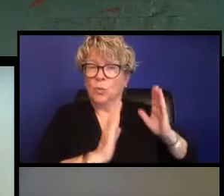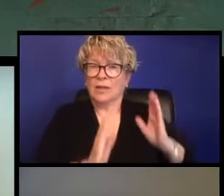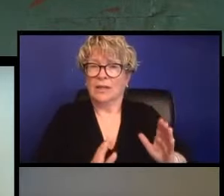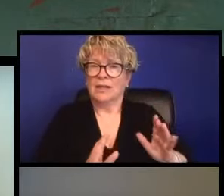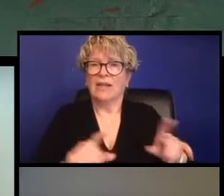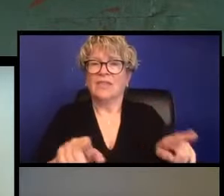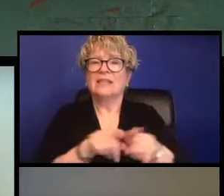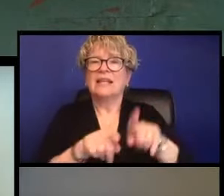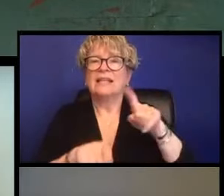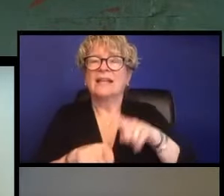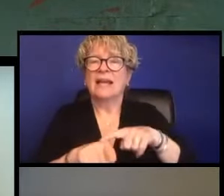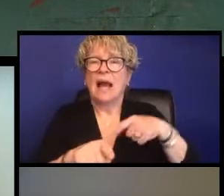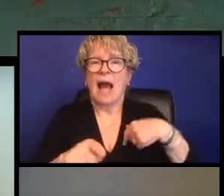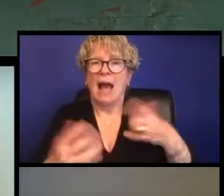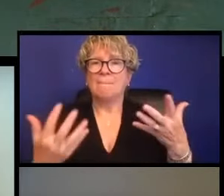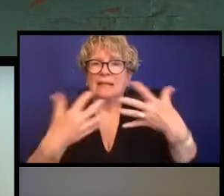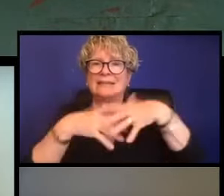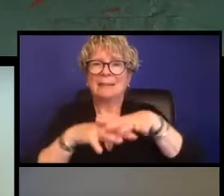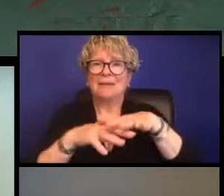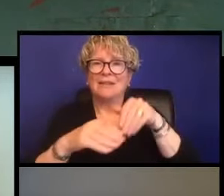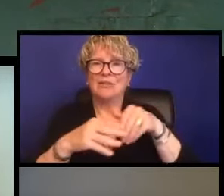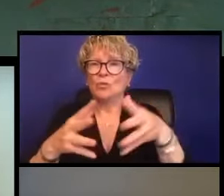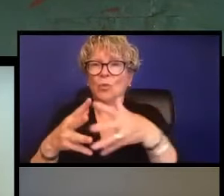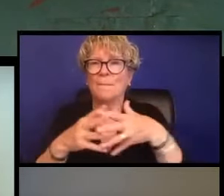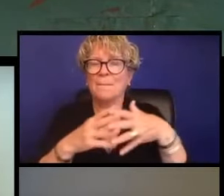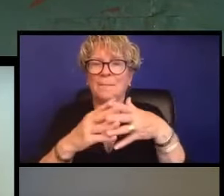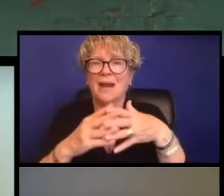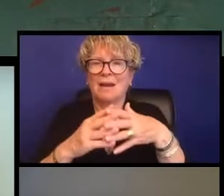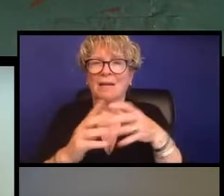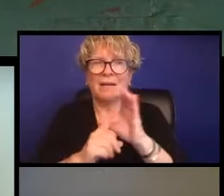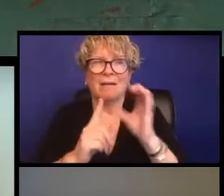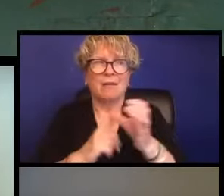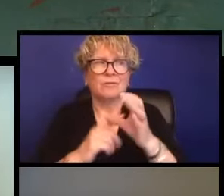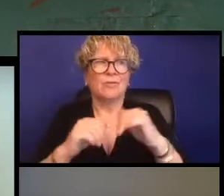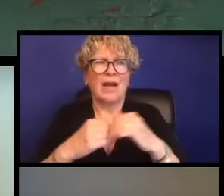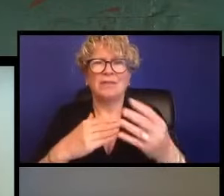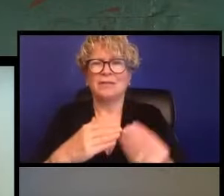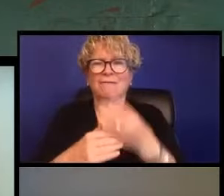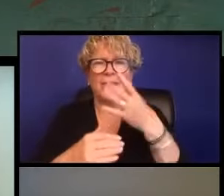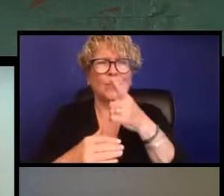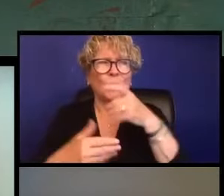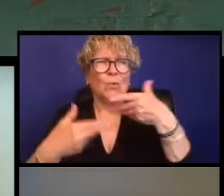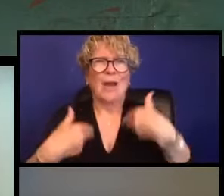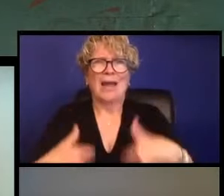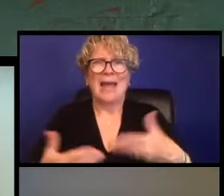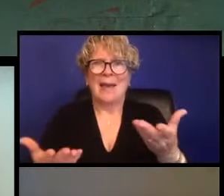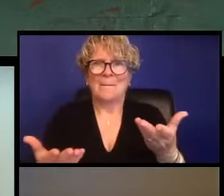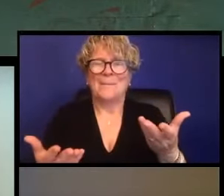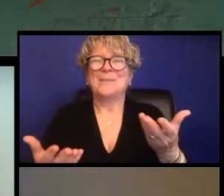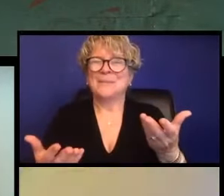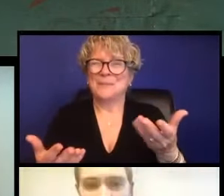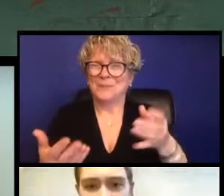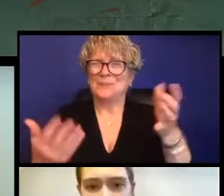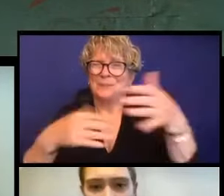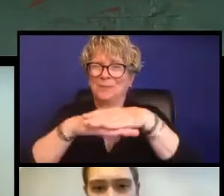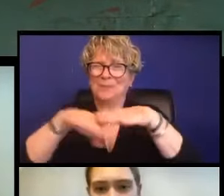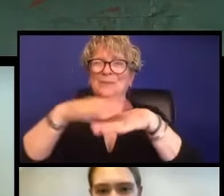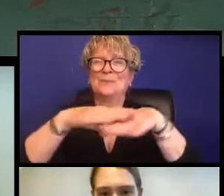thoroughly assimilated into American culture. And how does that affect who you are?